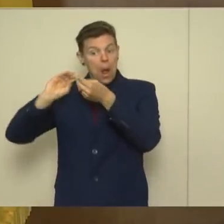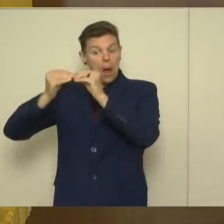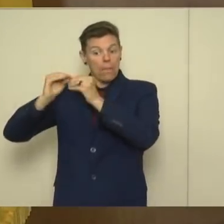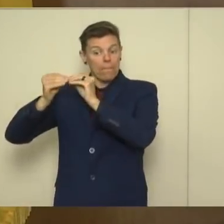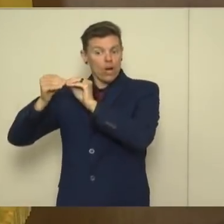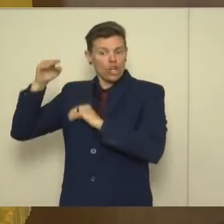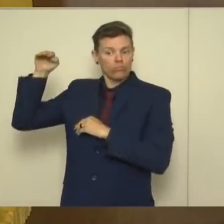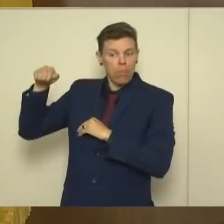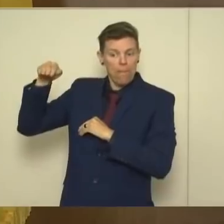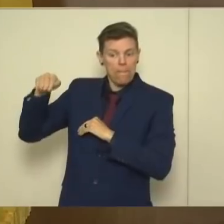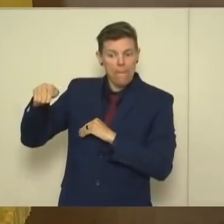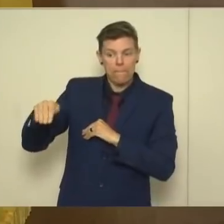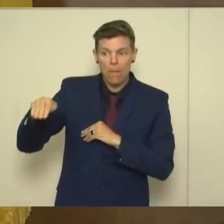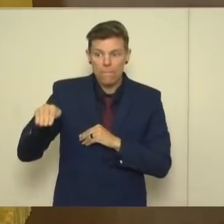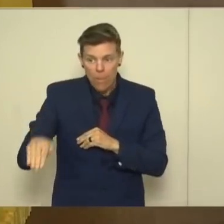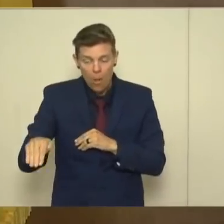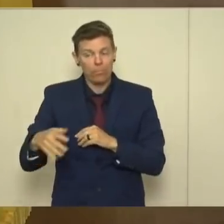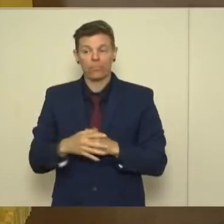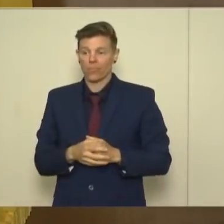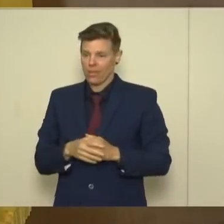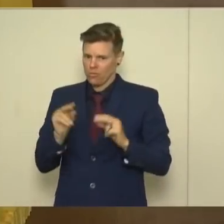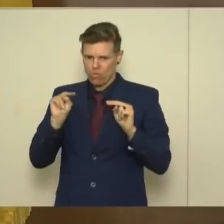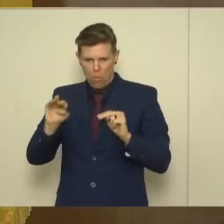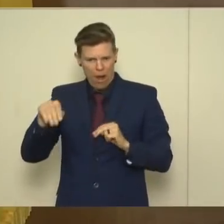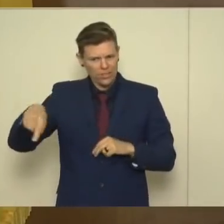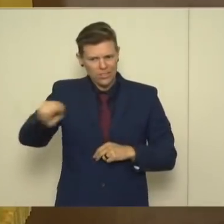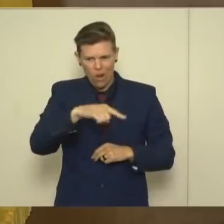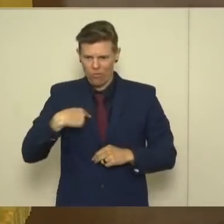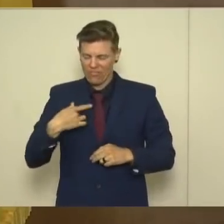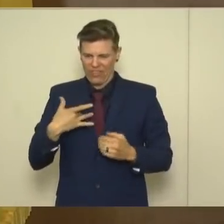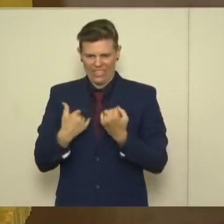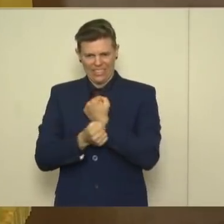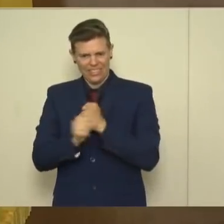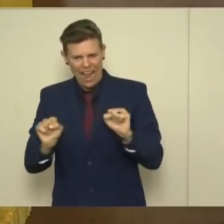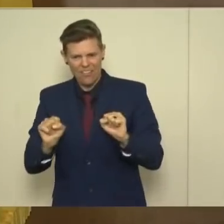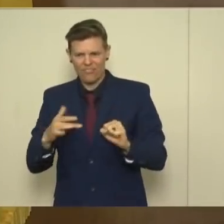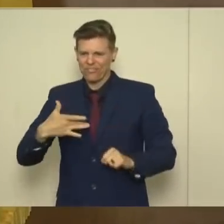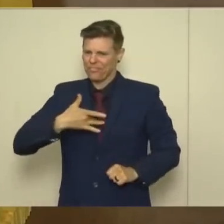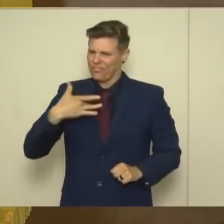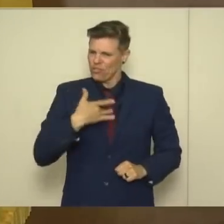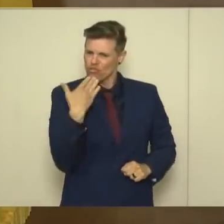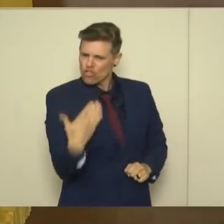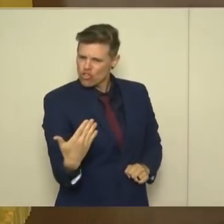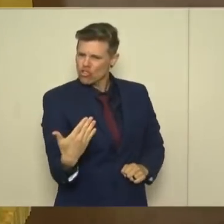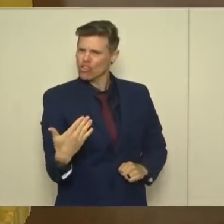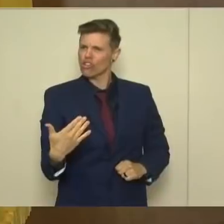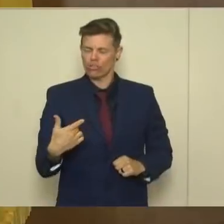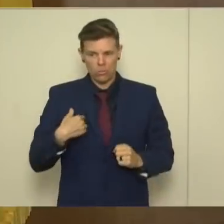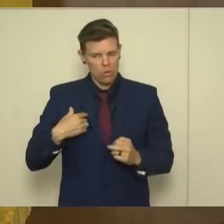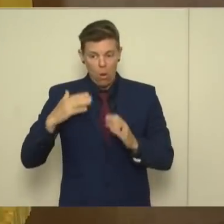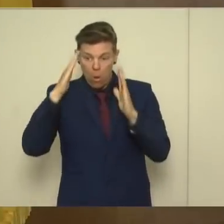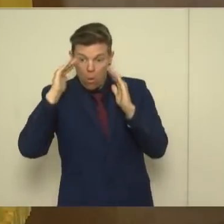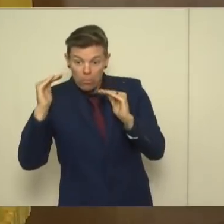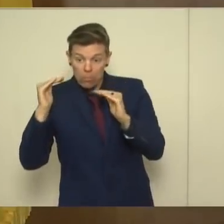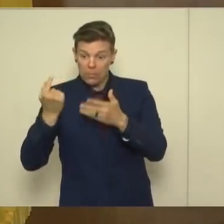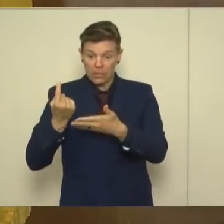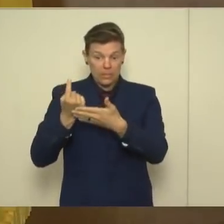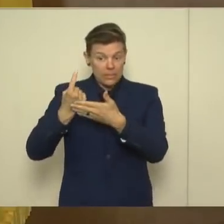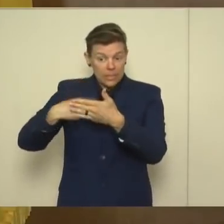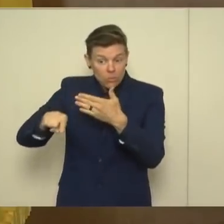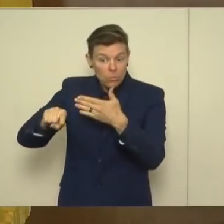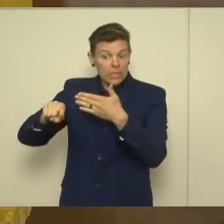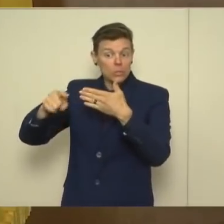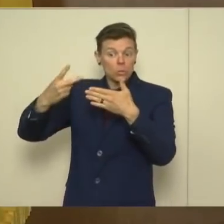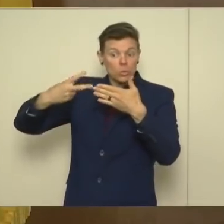place, which is why I'm hoping that we're going to continue in the next several weeks to talk about good